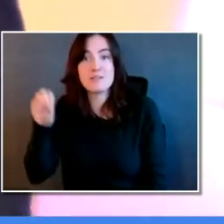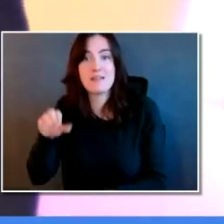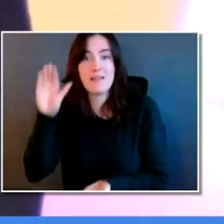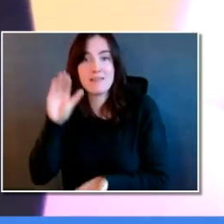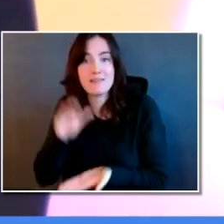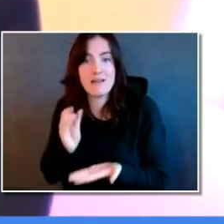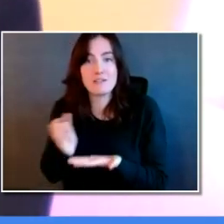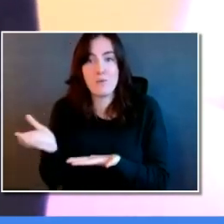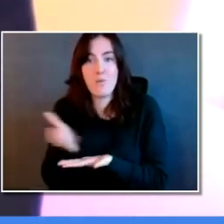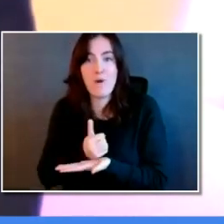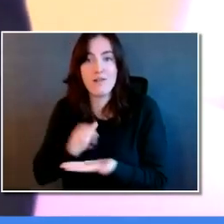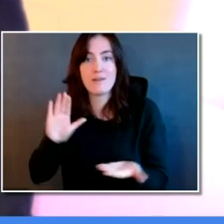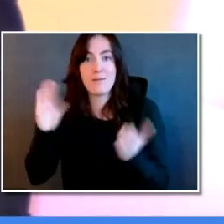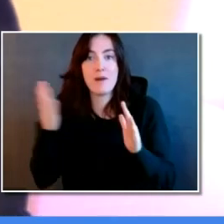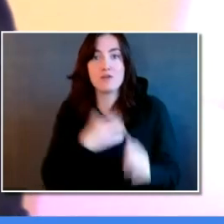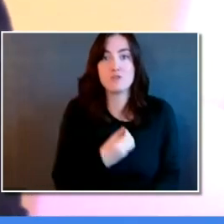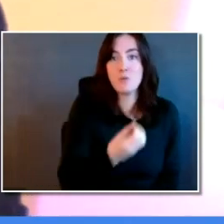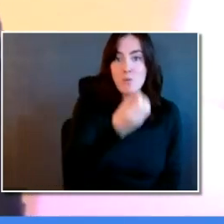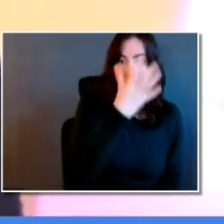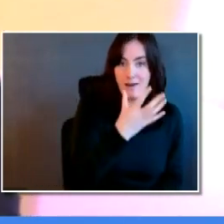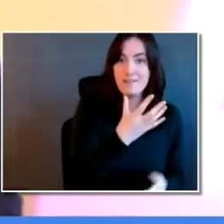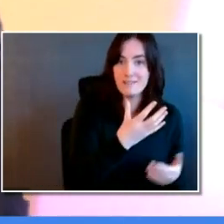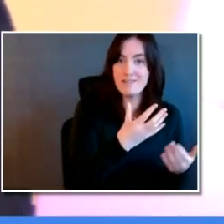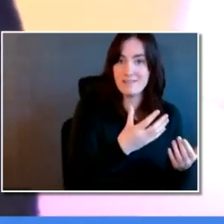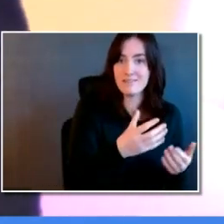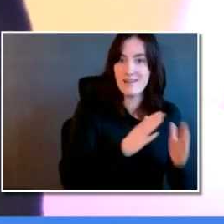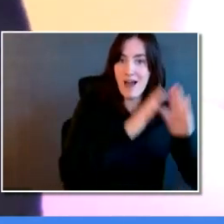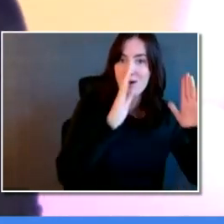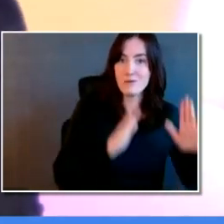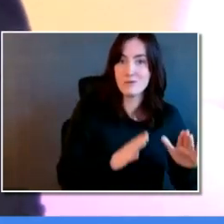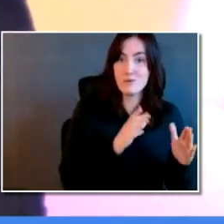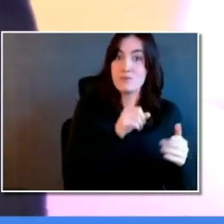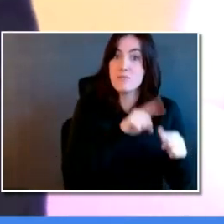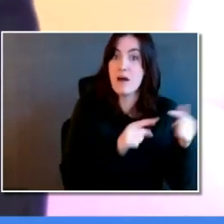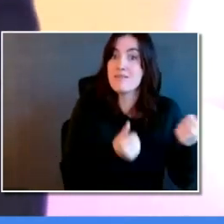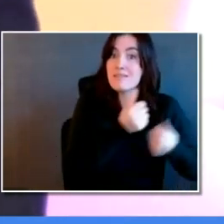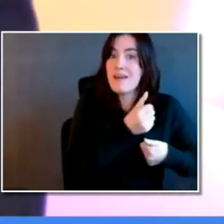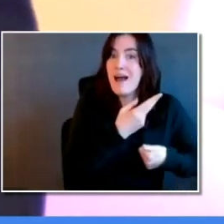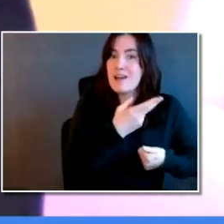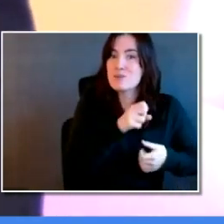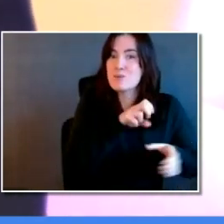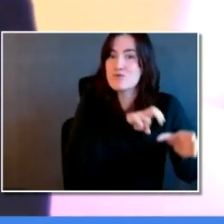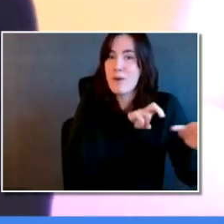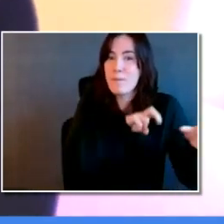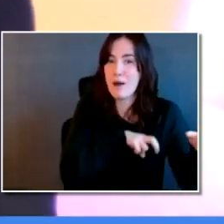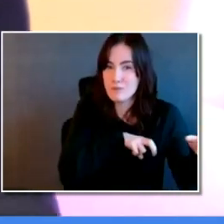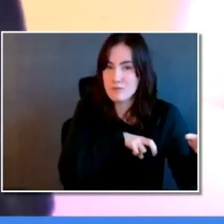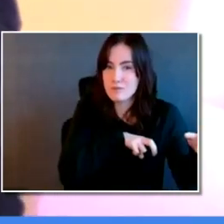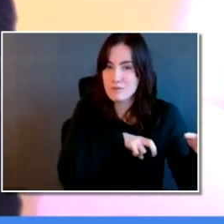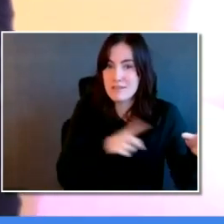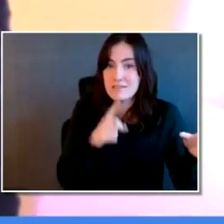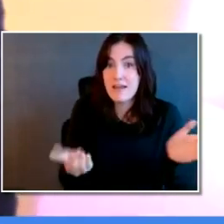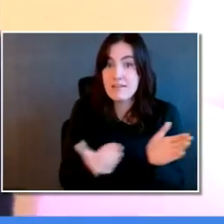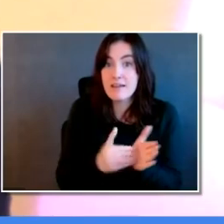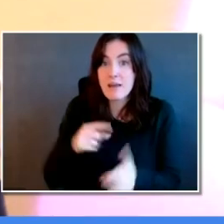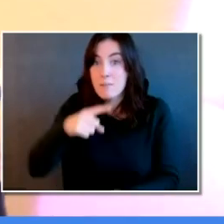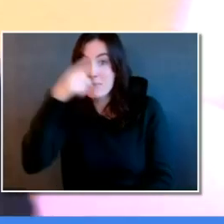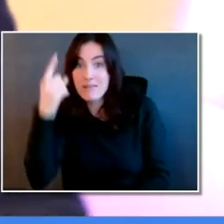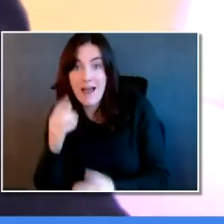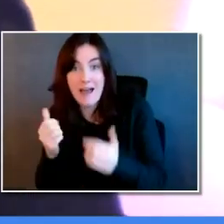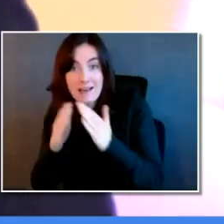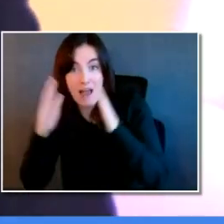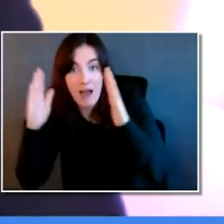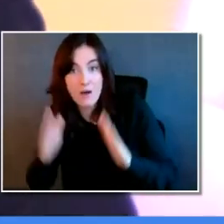average than white households headed by a high school dropout. Let me say it again. Black households headed by a